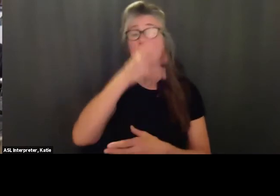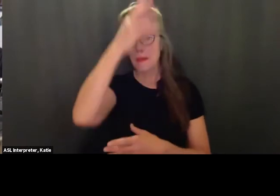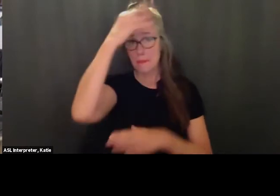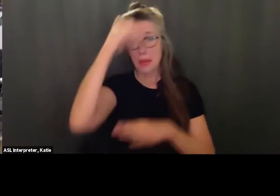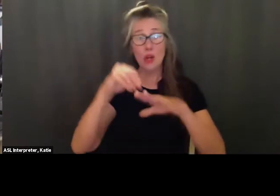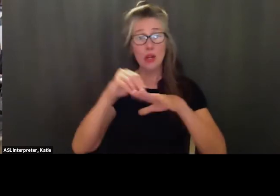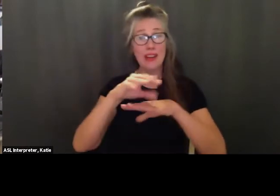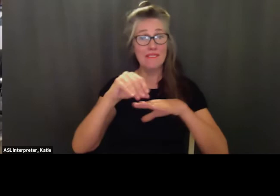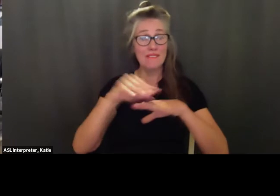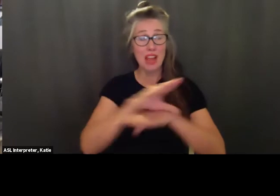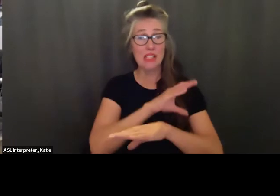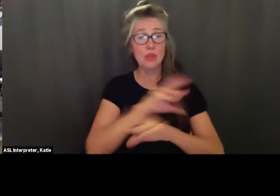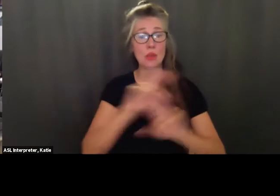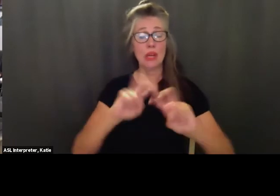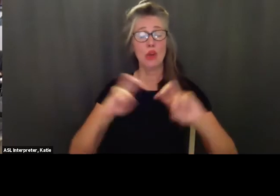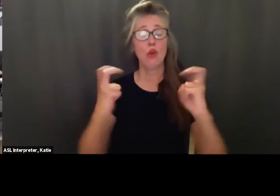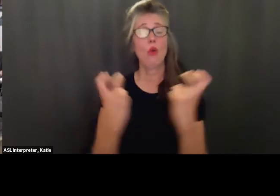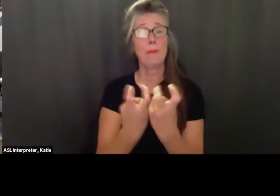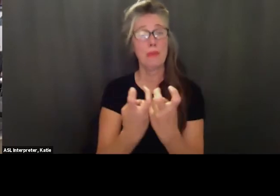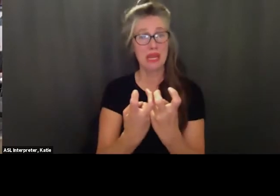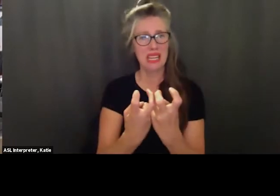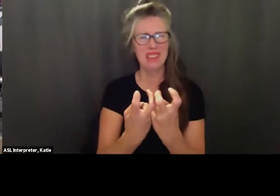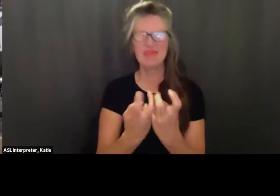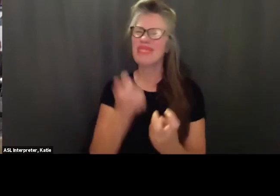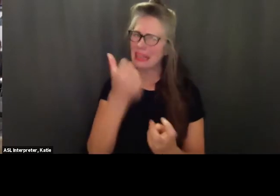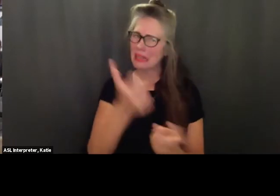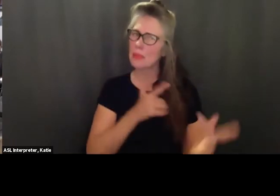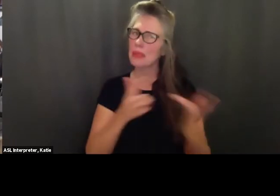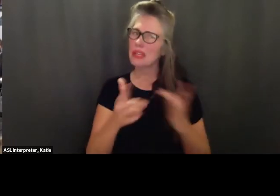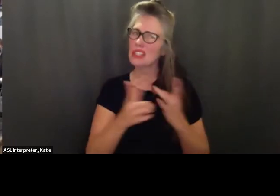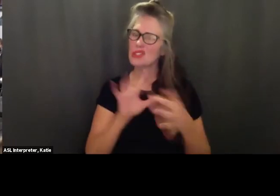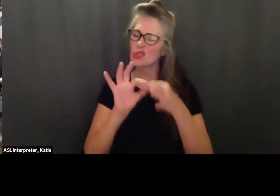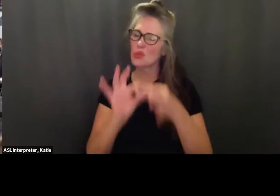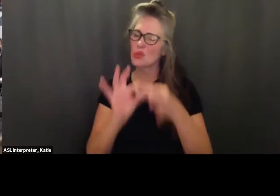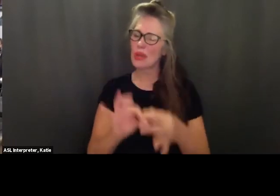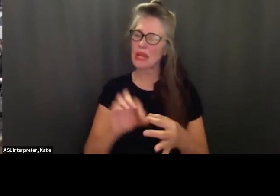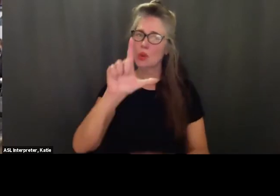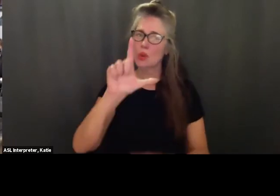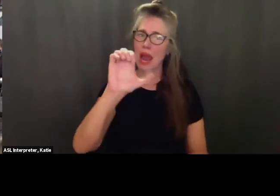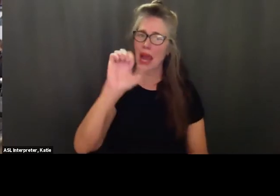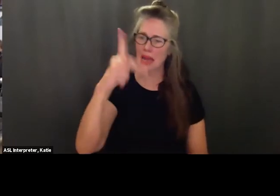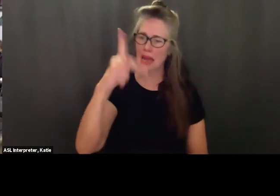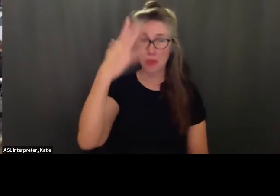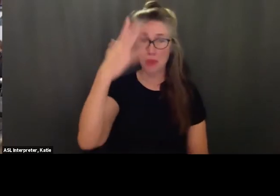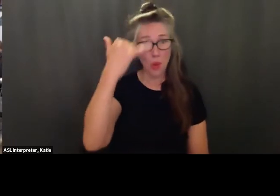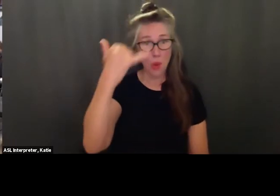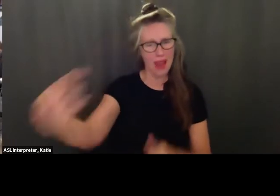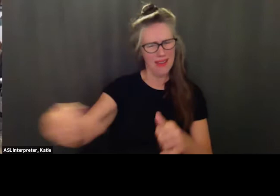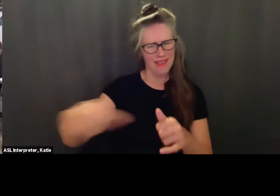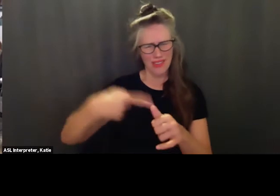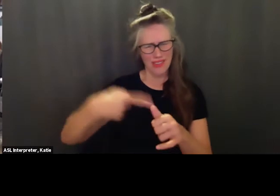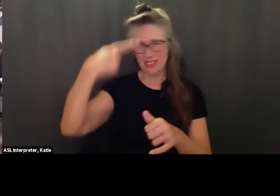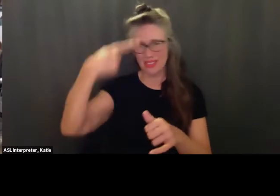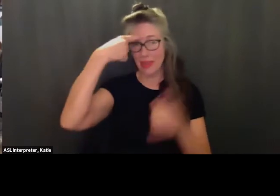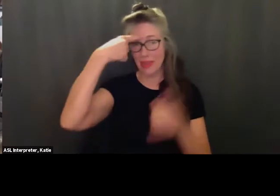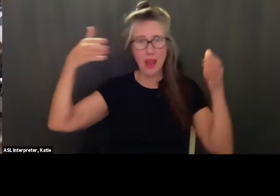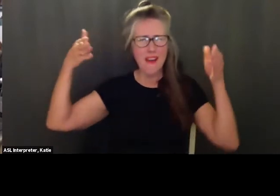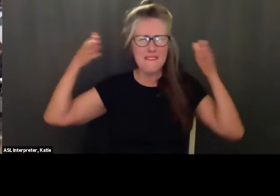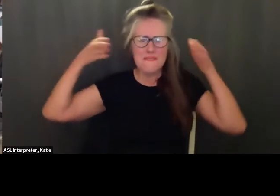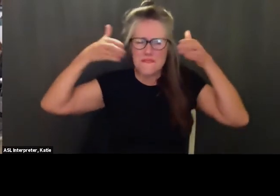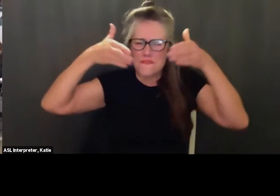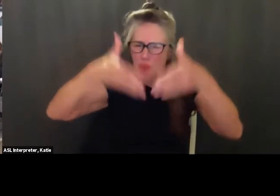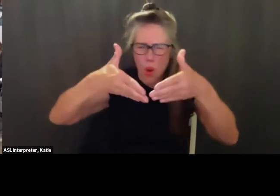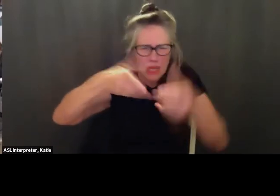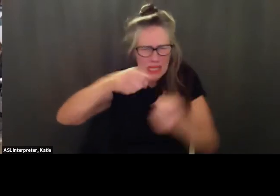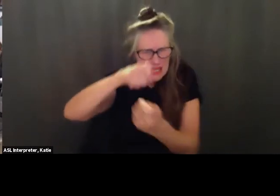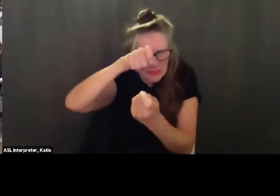have some concerns about this LCAP. One is that the focus, the laser focus, is